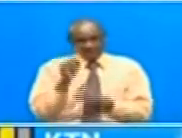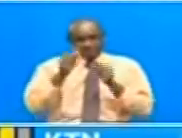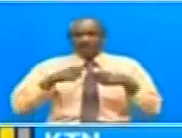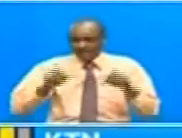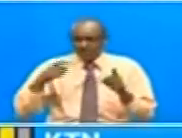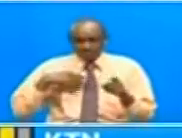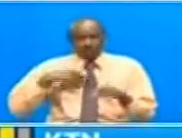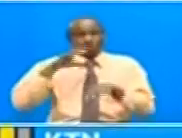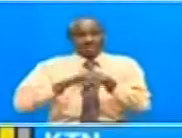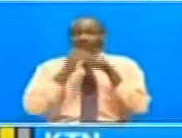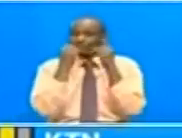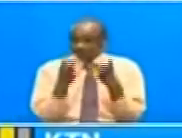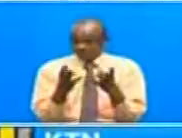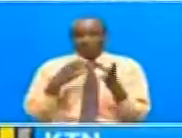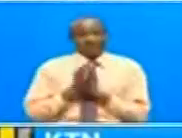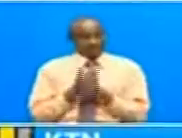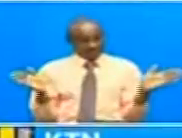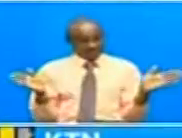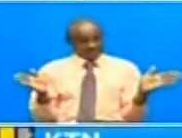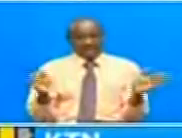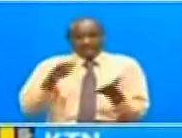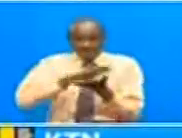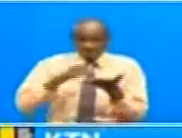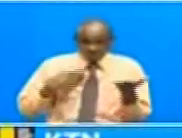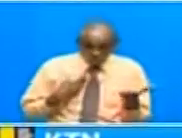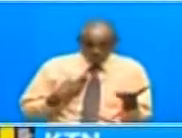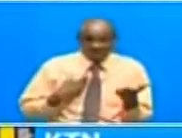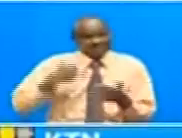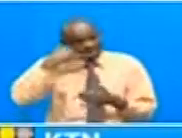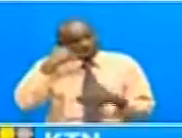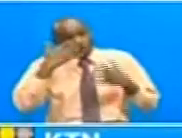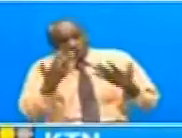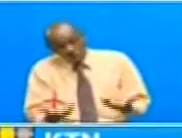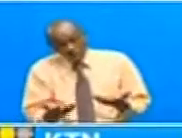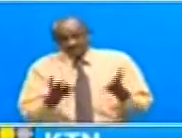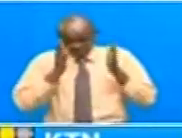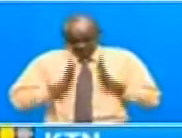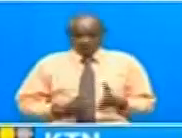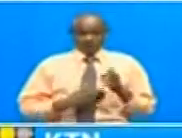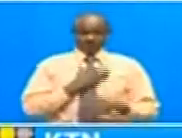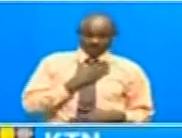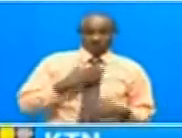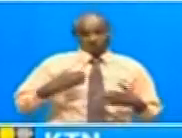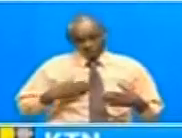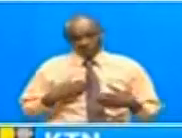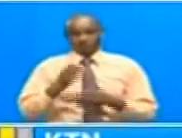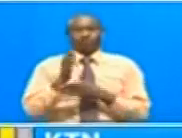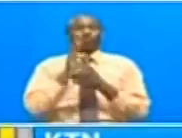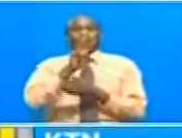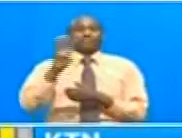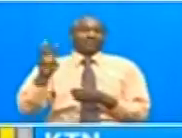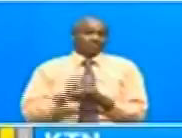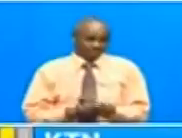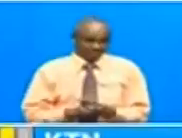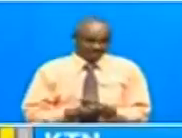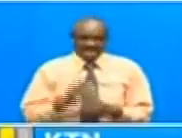for attainment of information by the public based on either telephone calls, physical visits, or via the web.